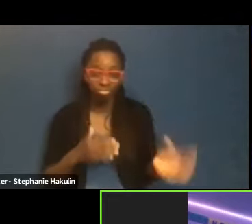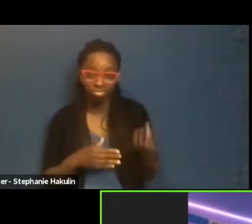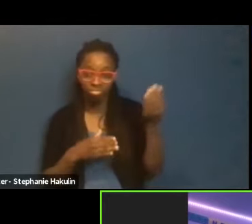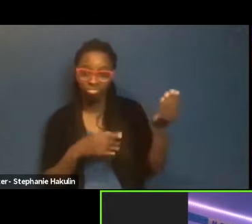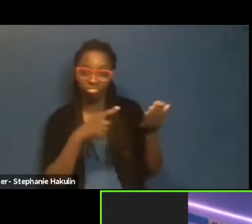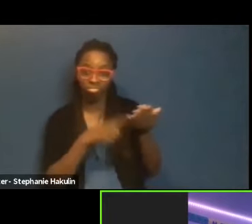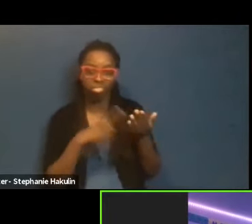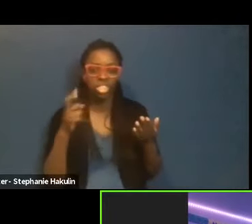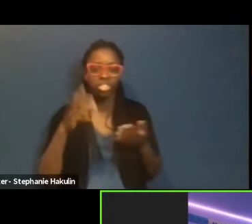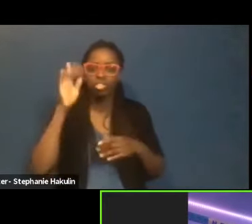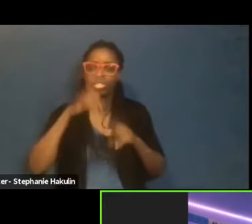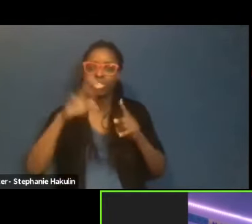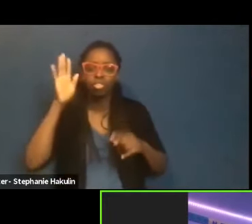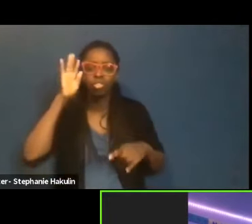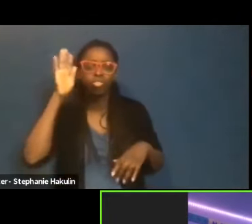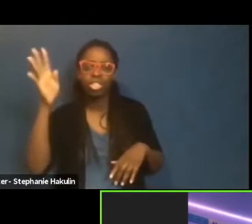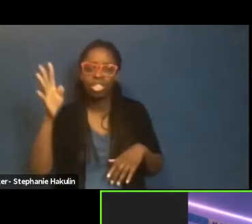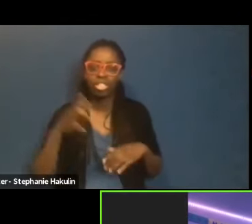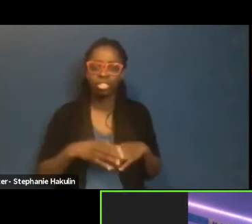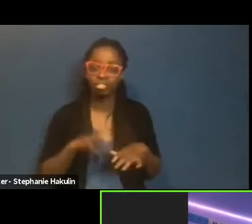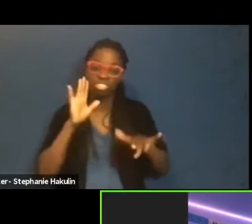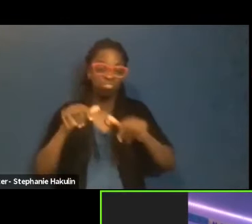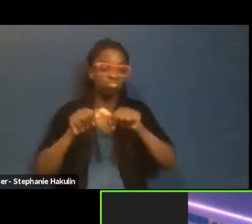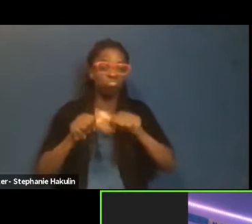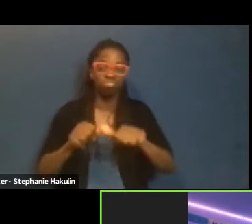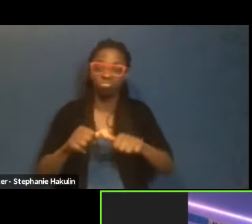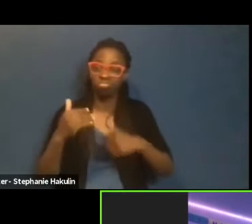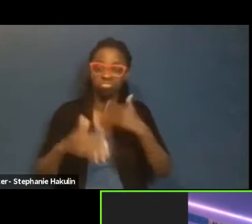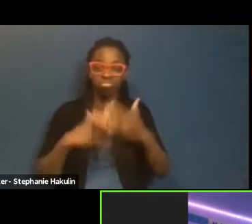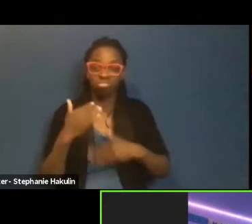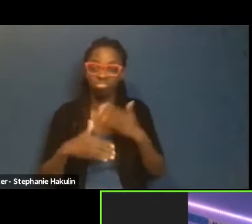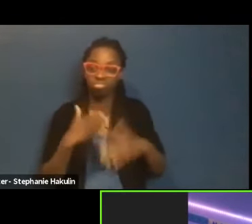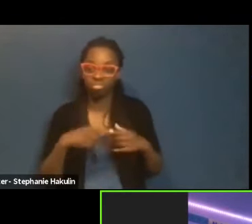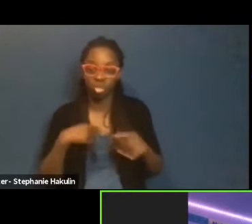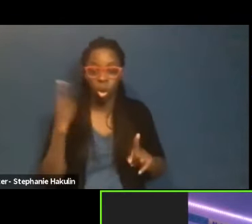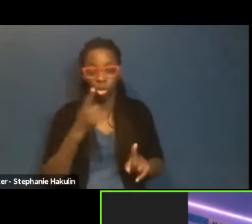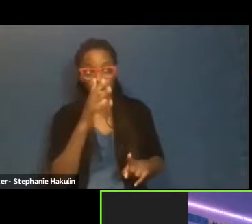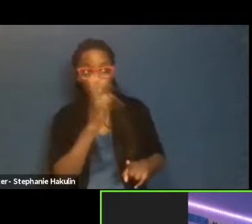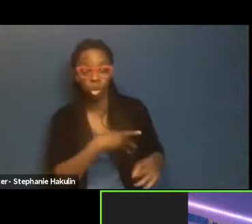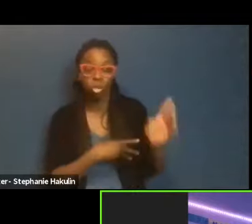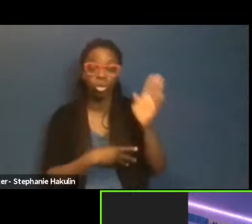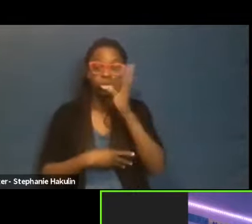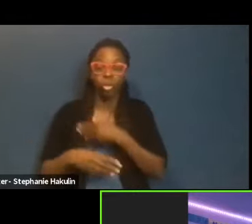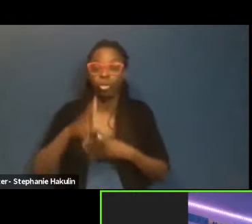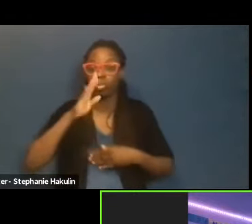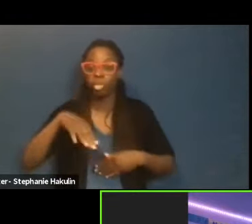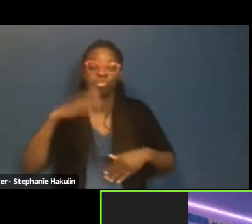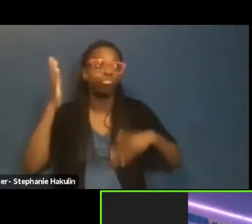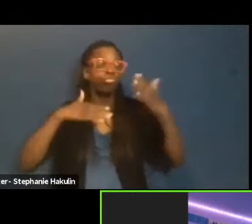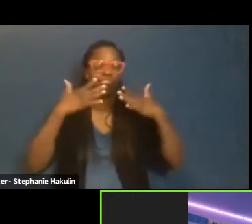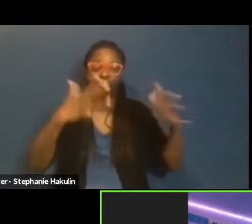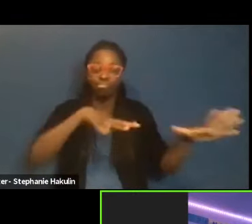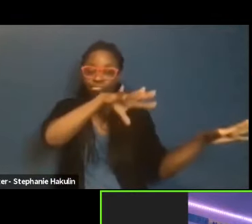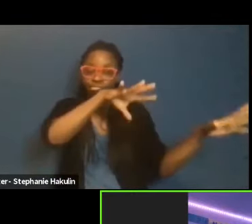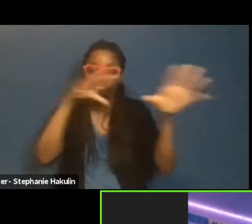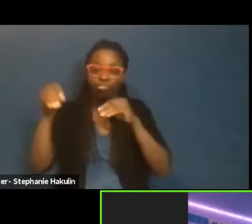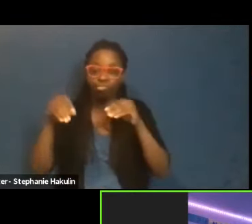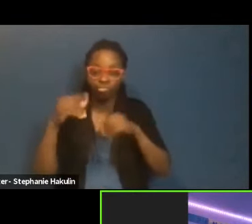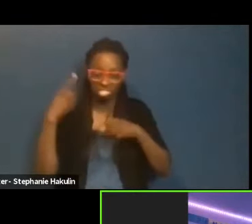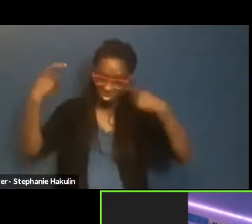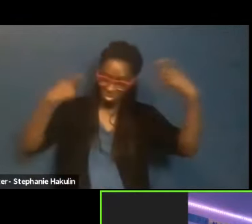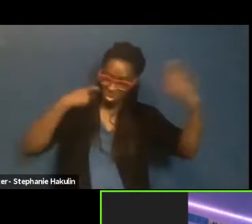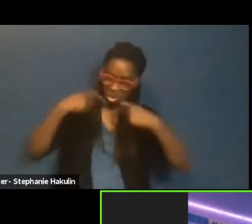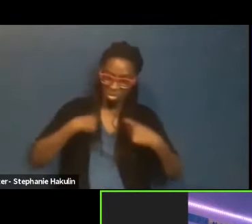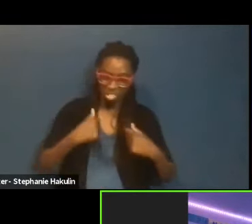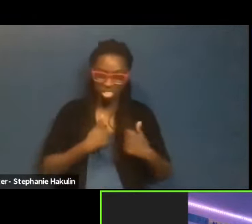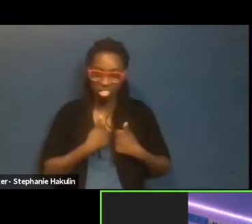rapper prove he can write. I always ignore advice. And I just turn off my lights. My thoughts controlling my mind. As Nikes distract my science. A poet